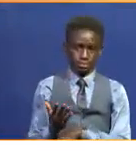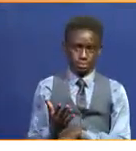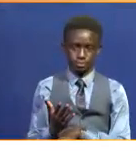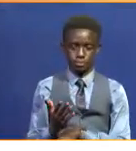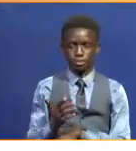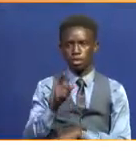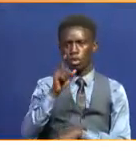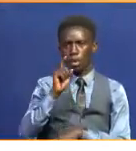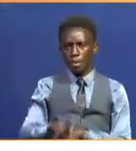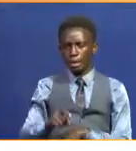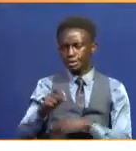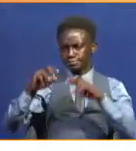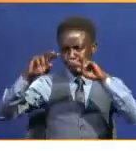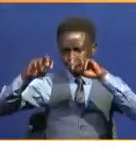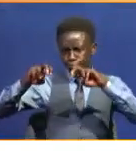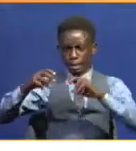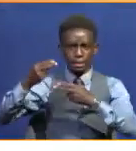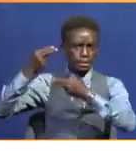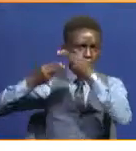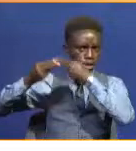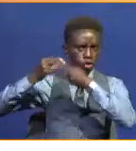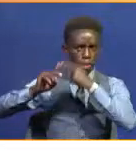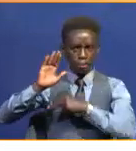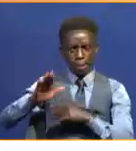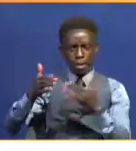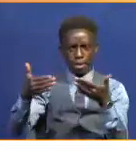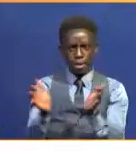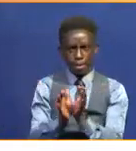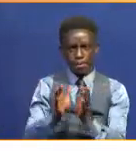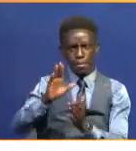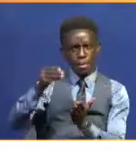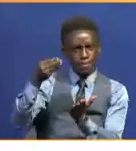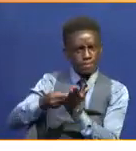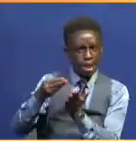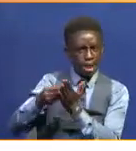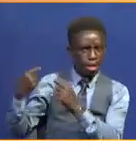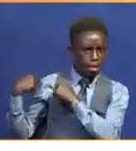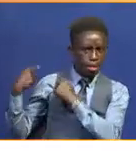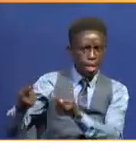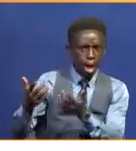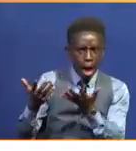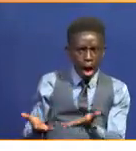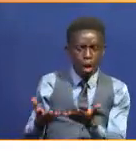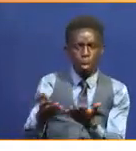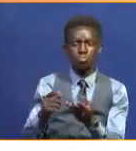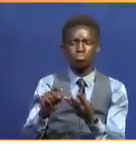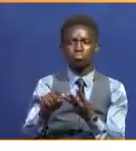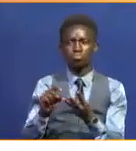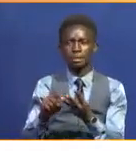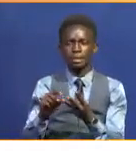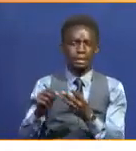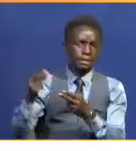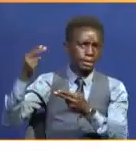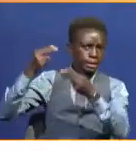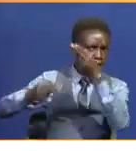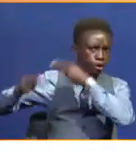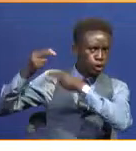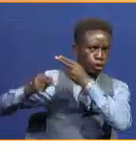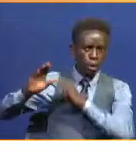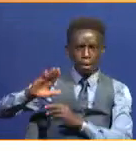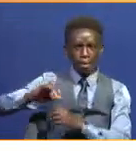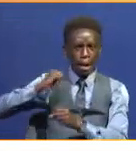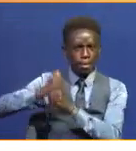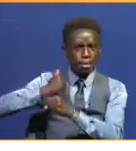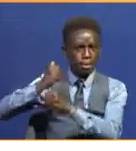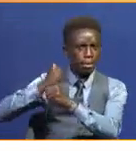about the company. You're reviewing its financials, historical performance, which, you know, there's a lot to